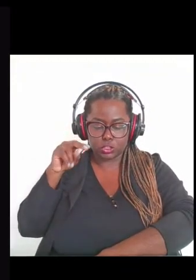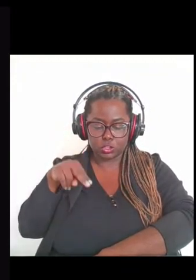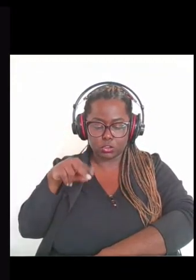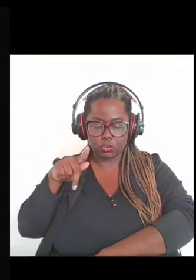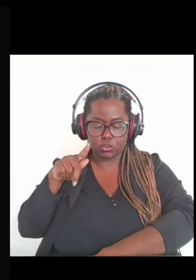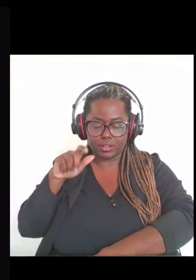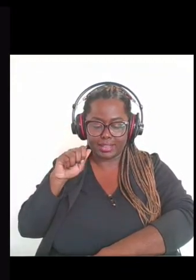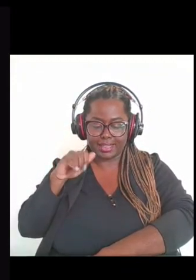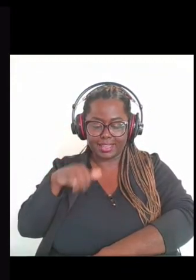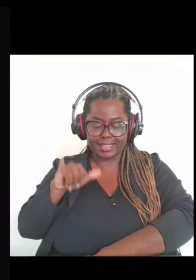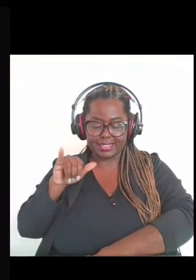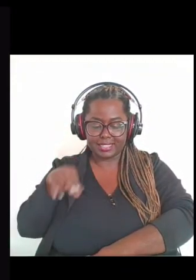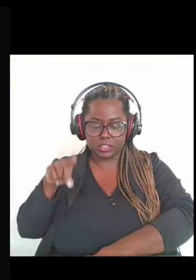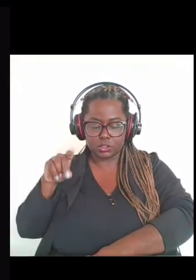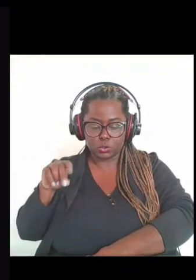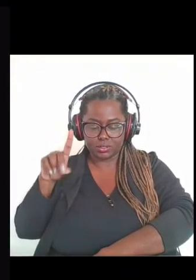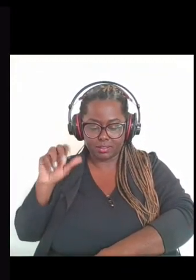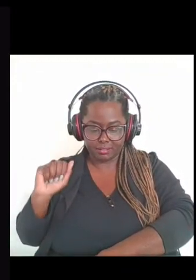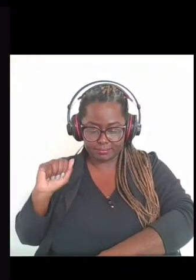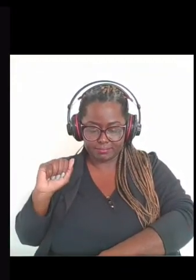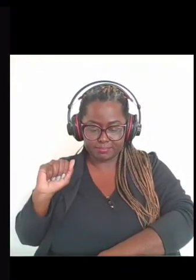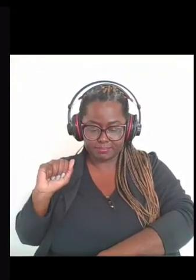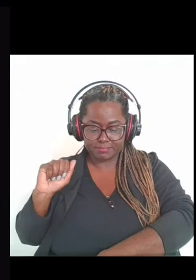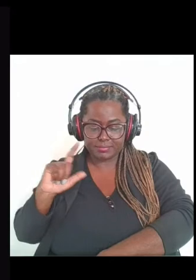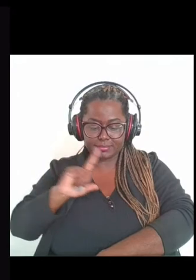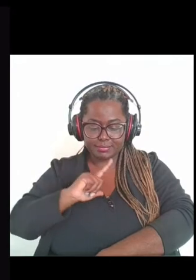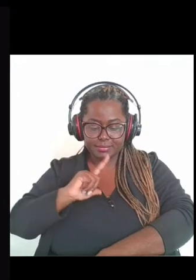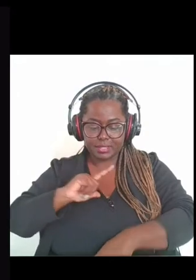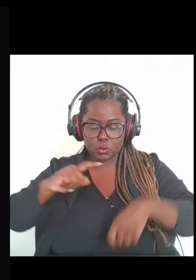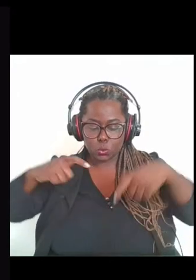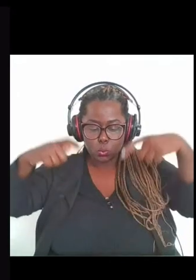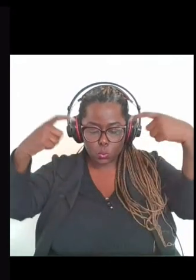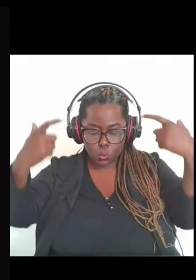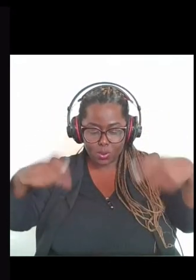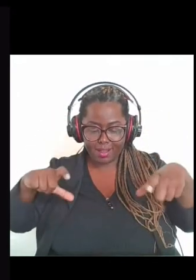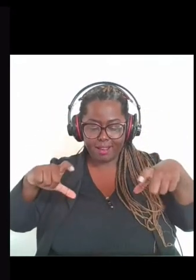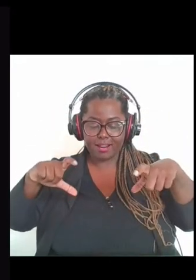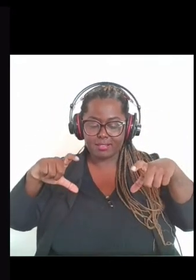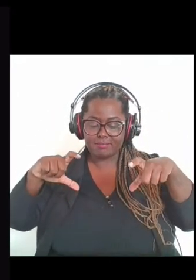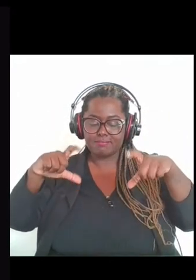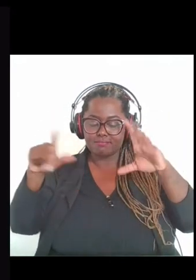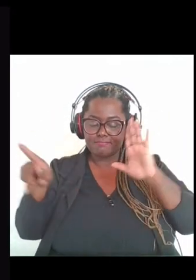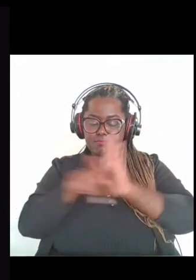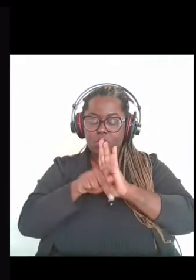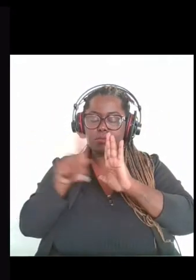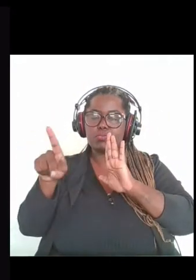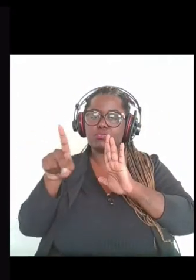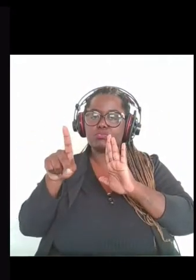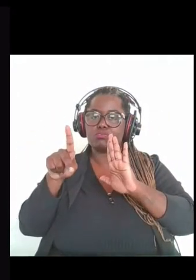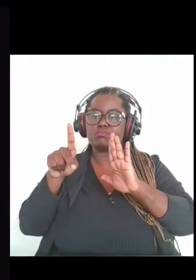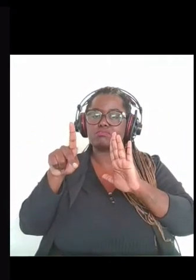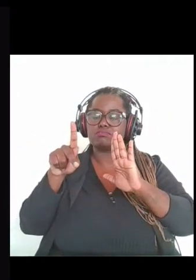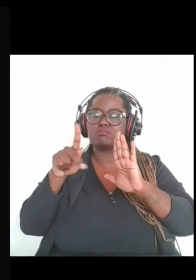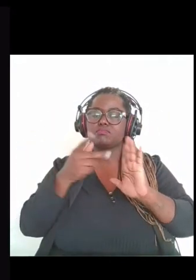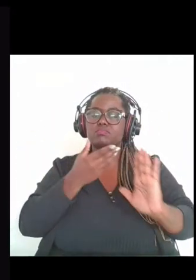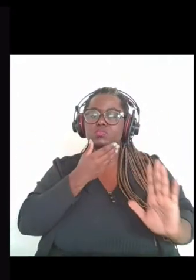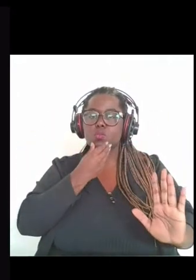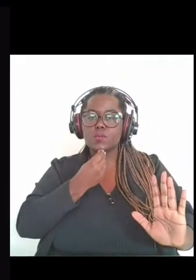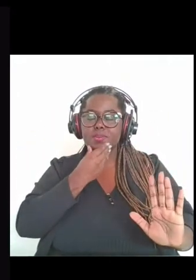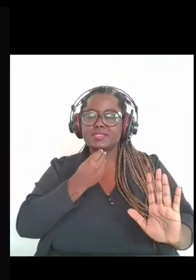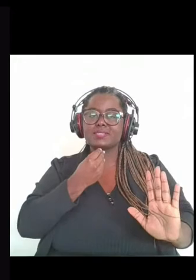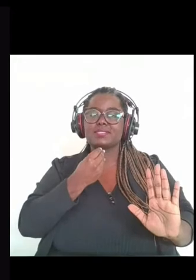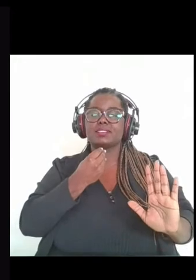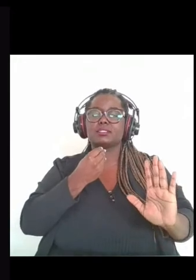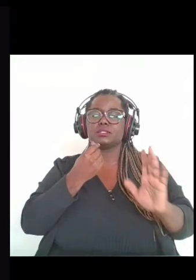a place demarcated mostly for men in the cooking house with women at